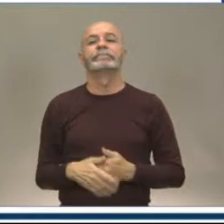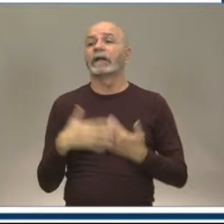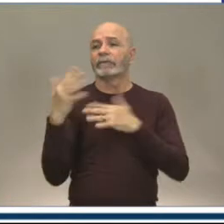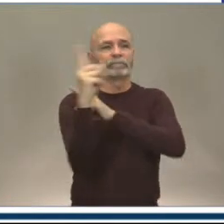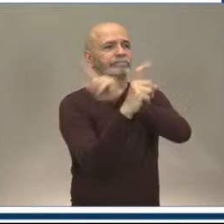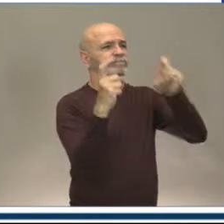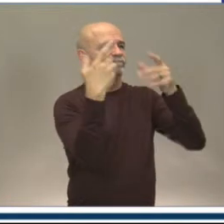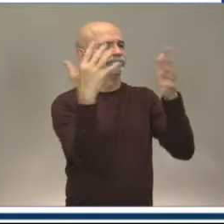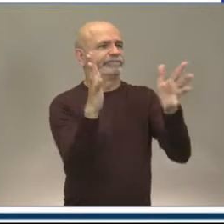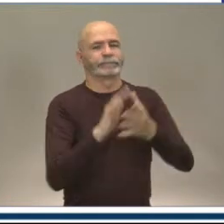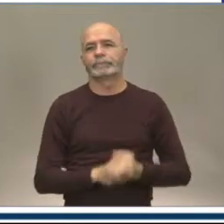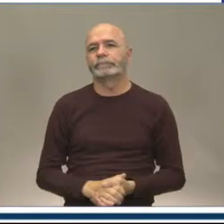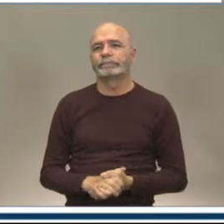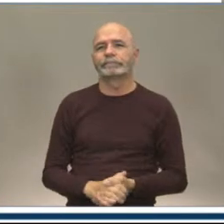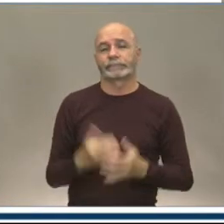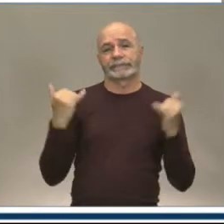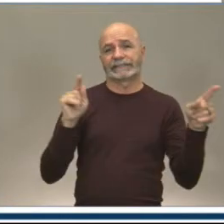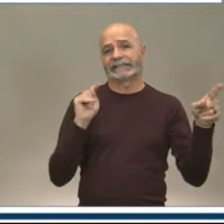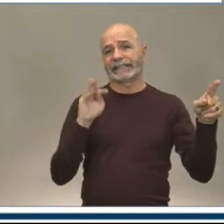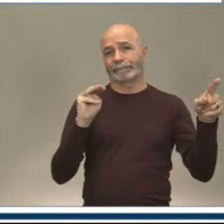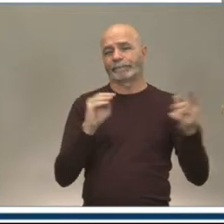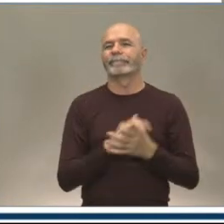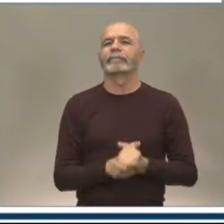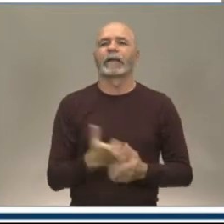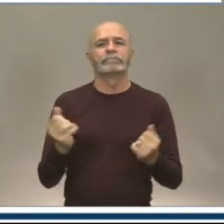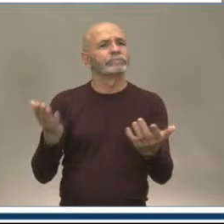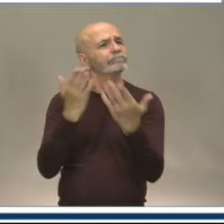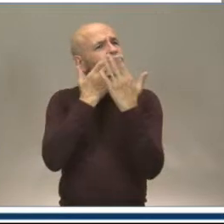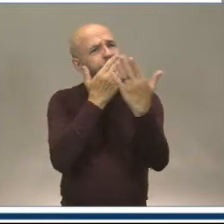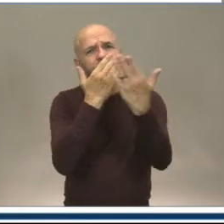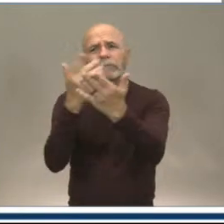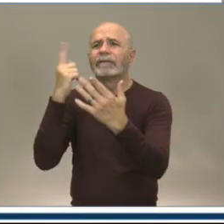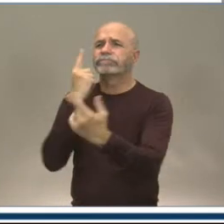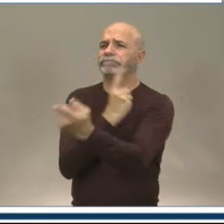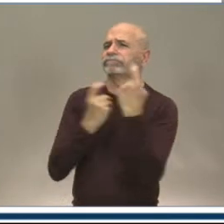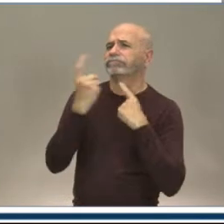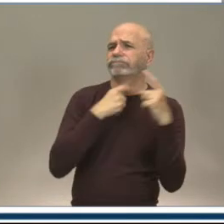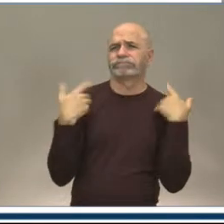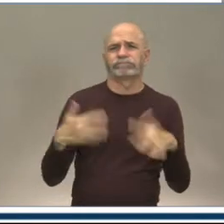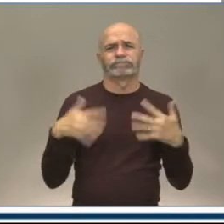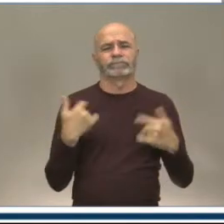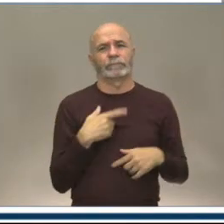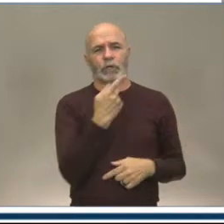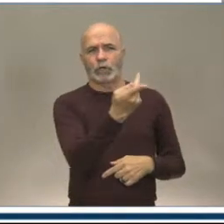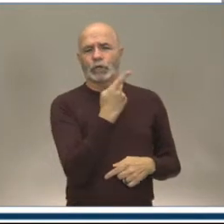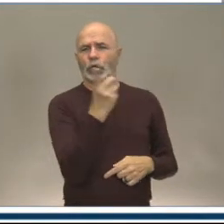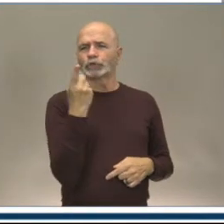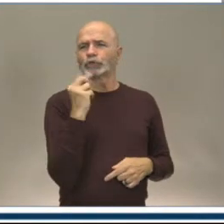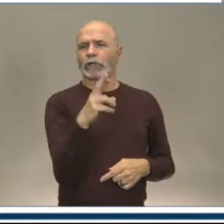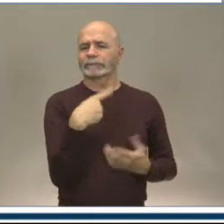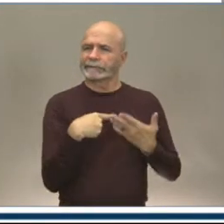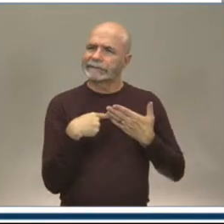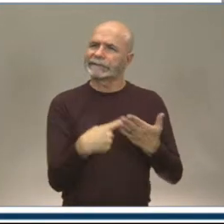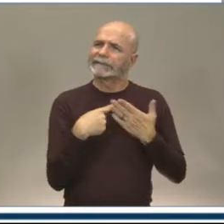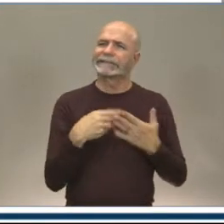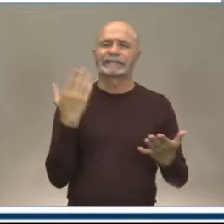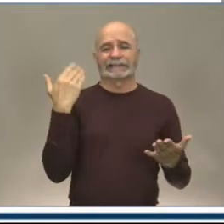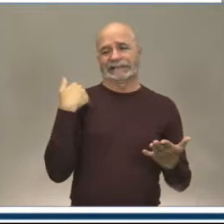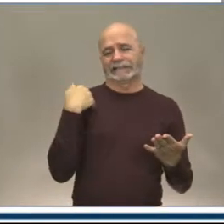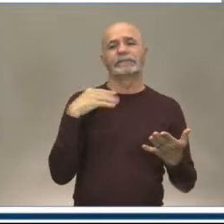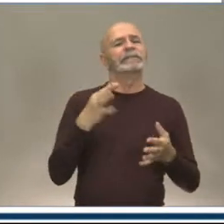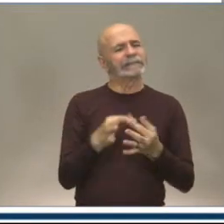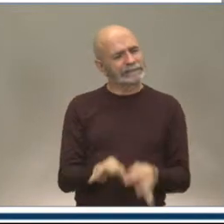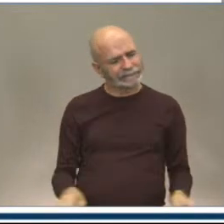Thank you so much, everyone, for the questions. And Dr. Strang has reminded us of the importance of